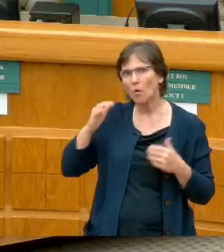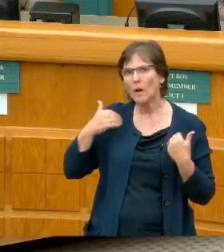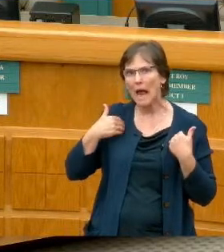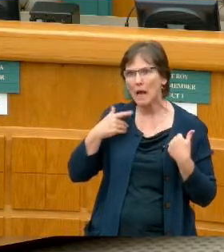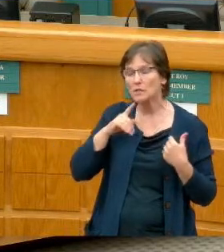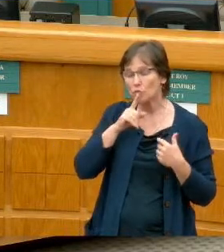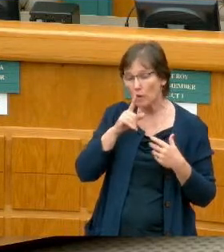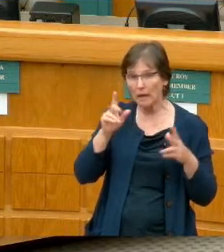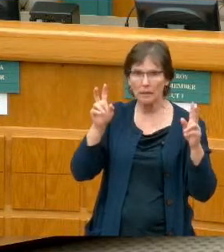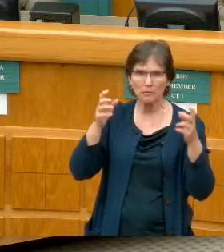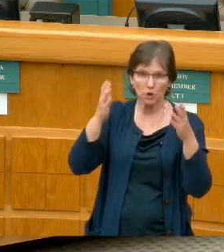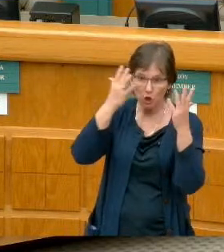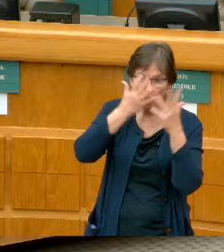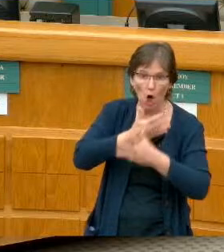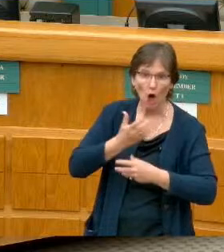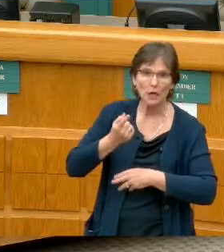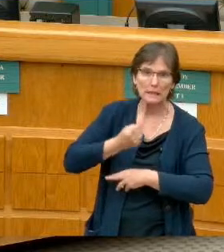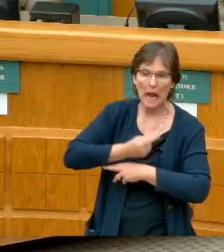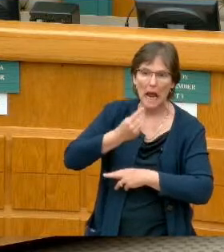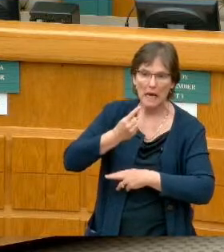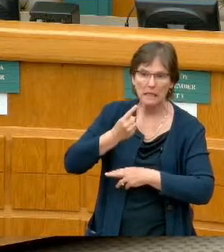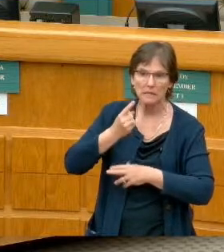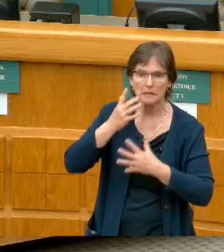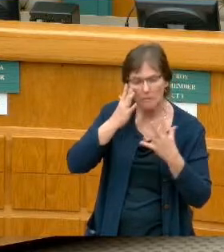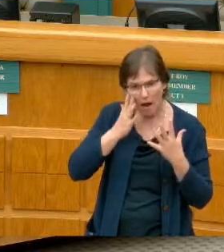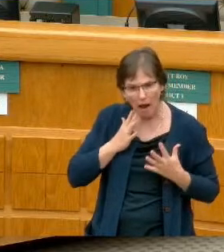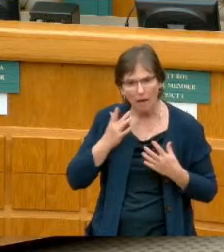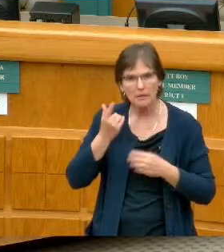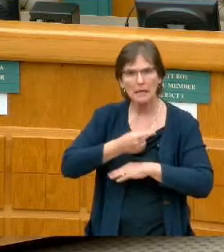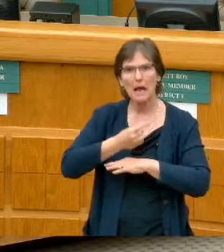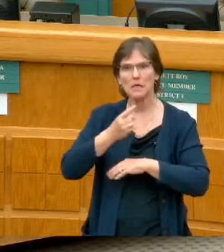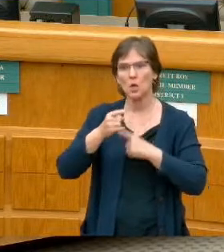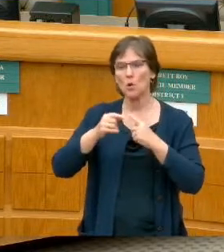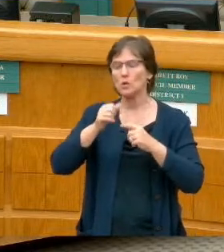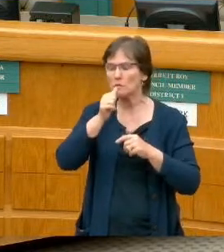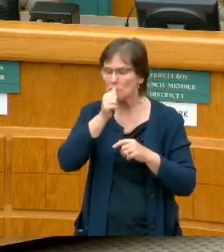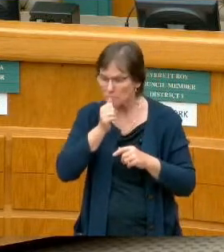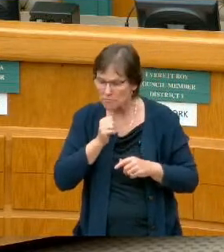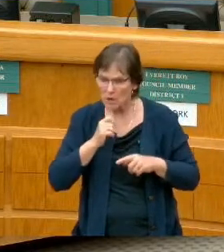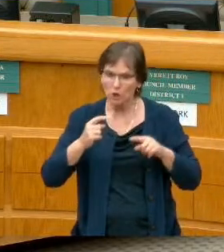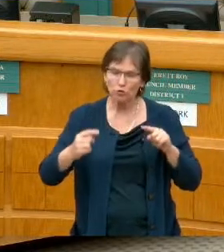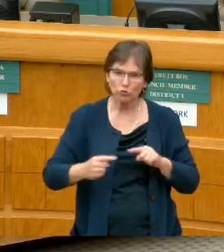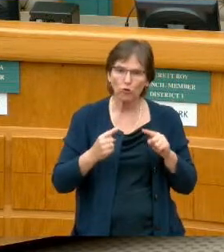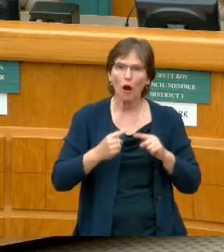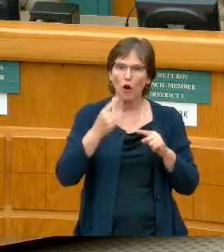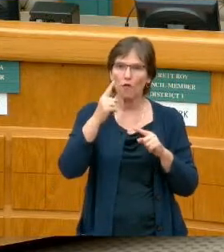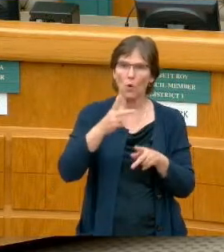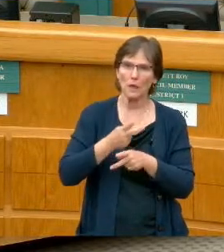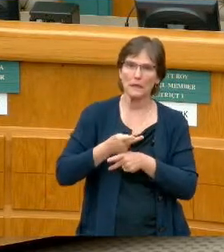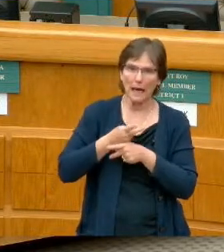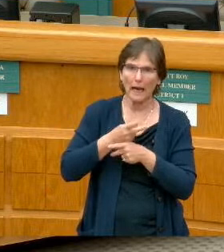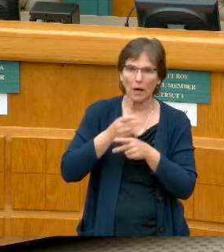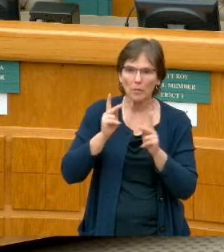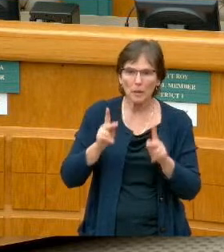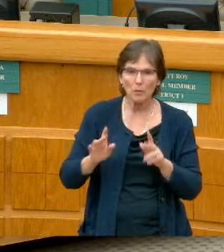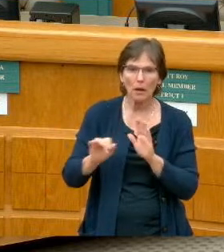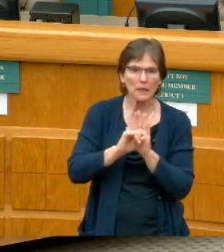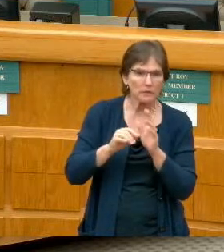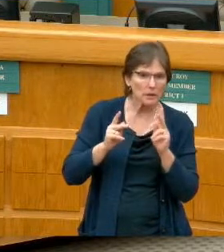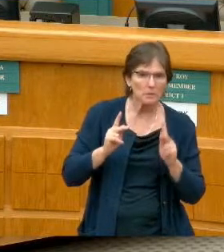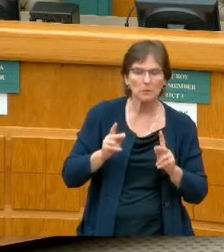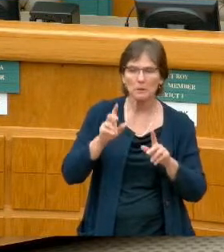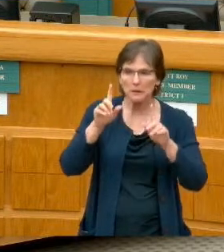we were sent all of these great resources from our state, including medical teams, testing teams, supplies,